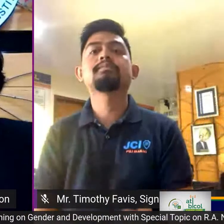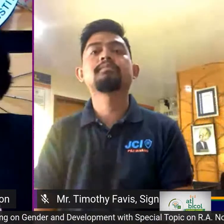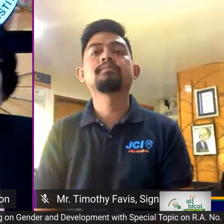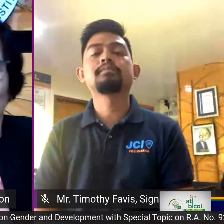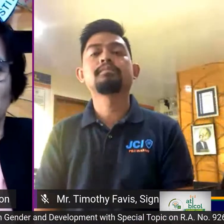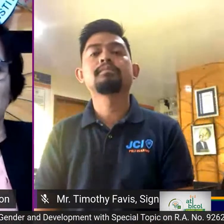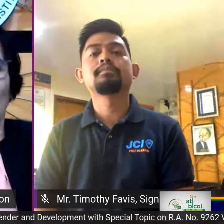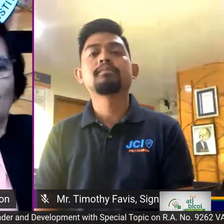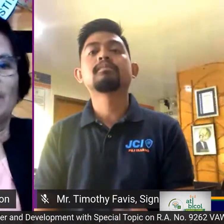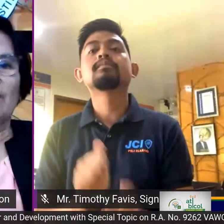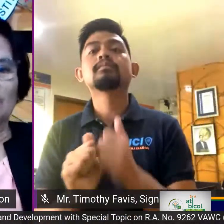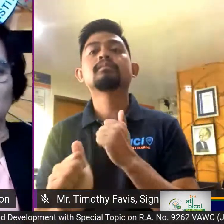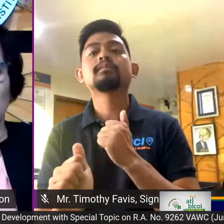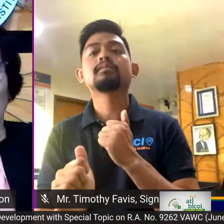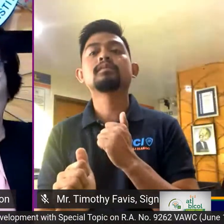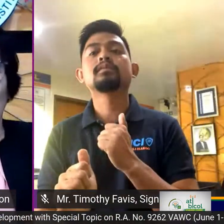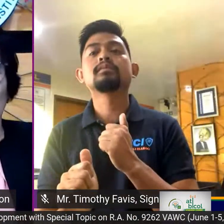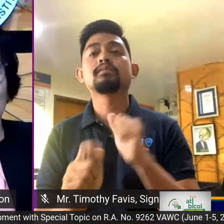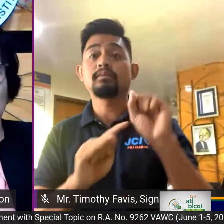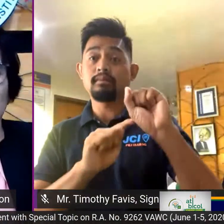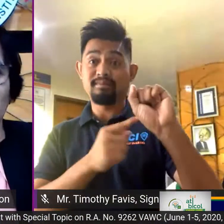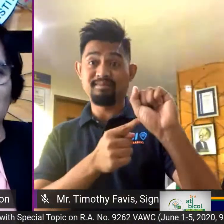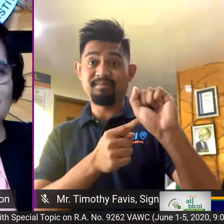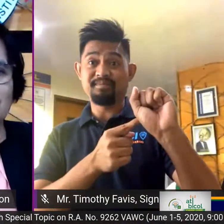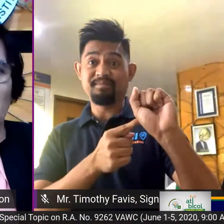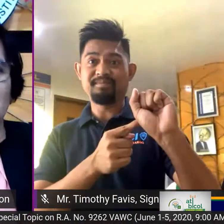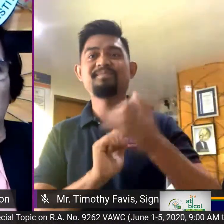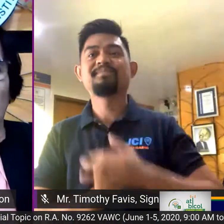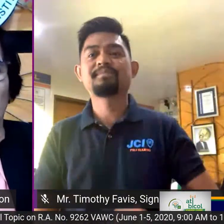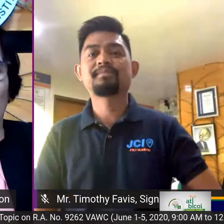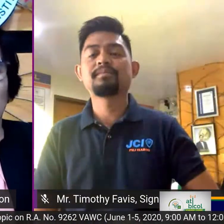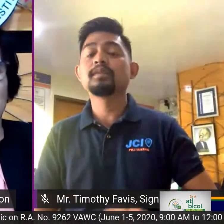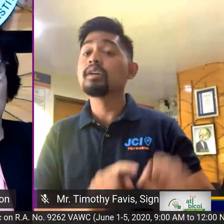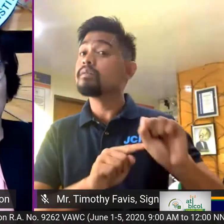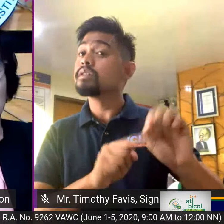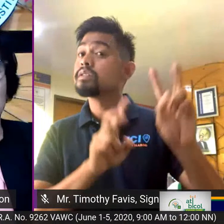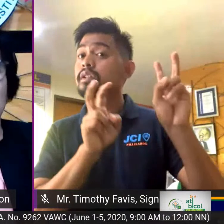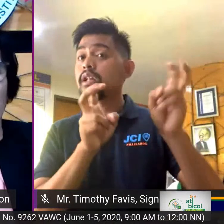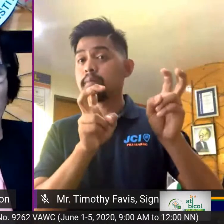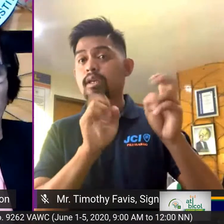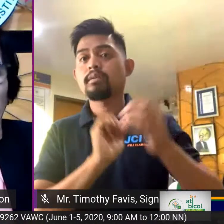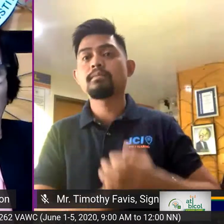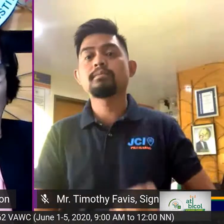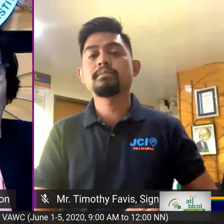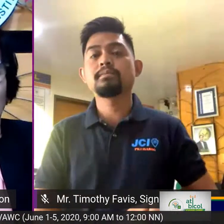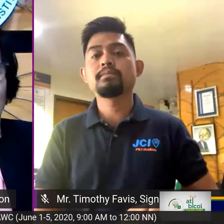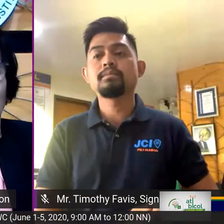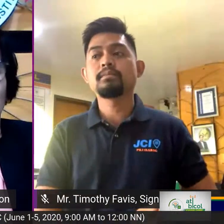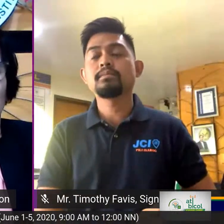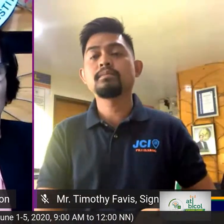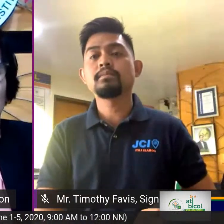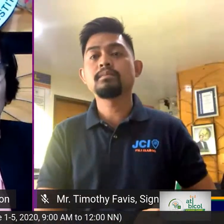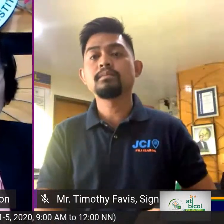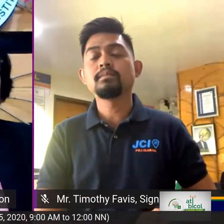you. So we go to the first main topic, which is